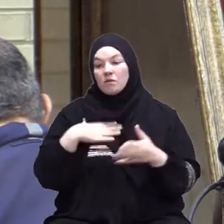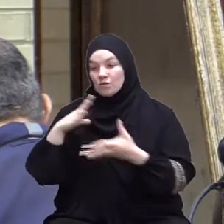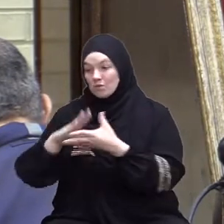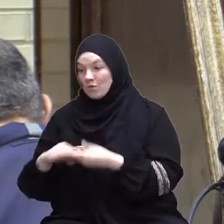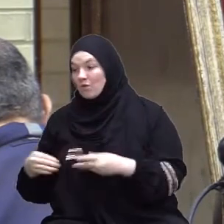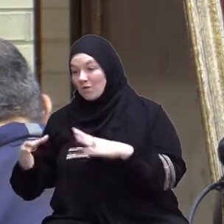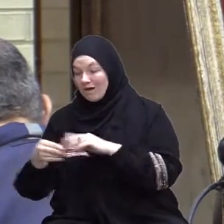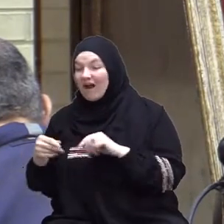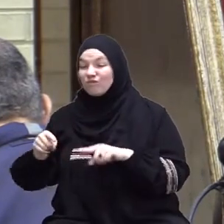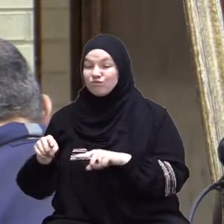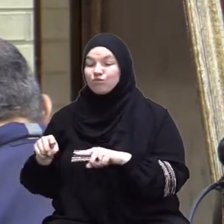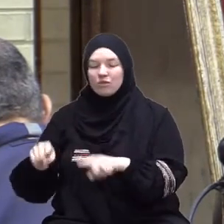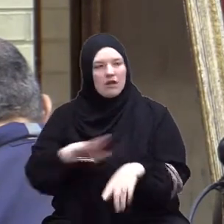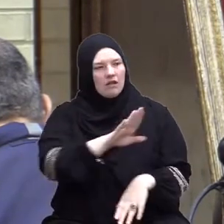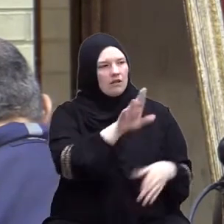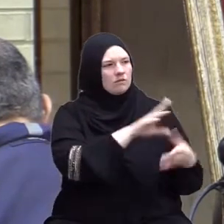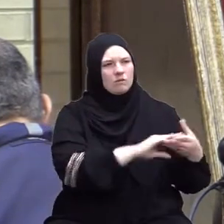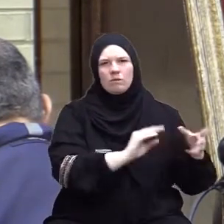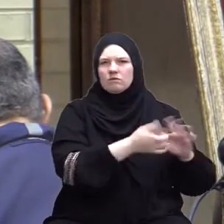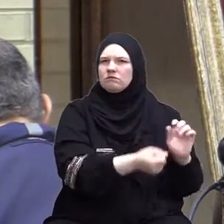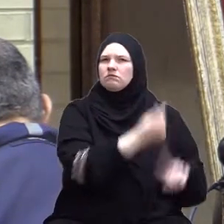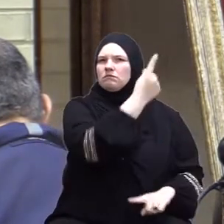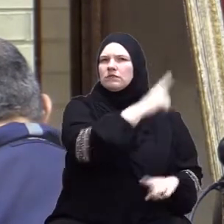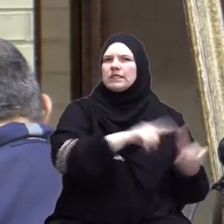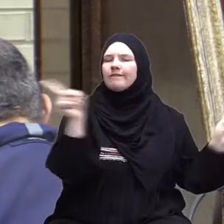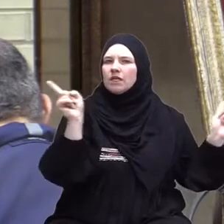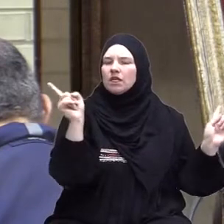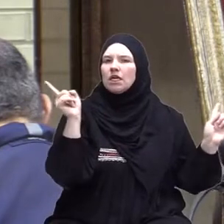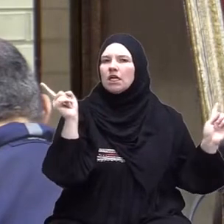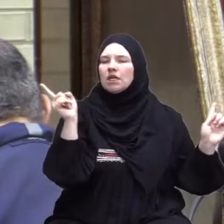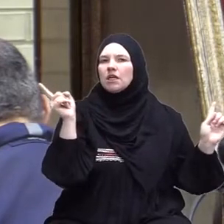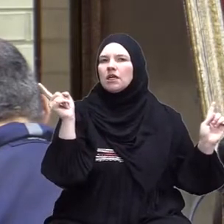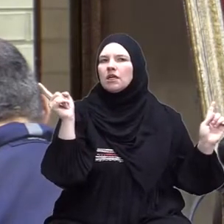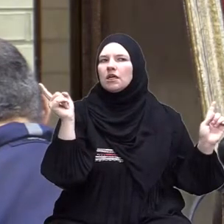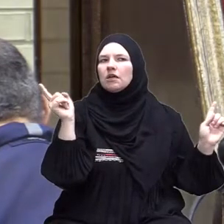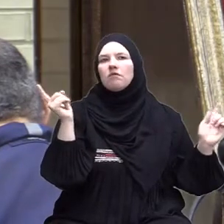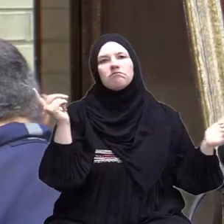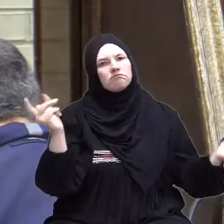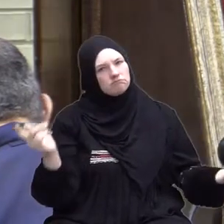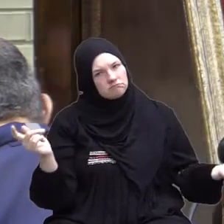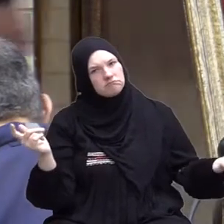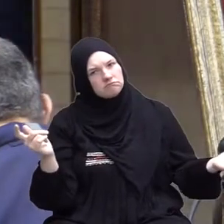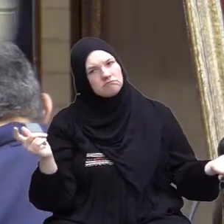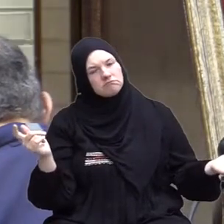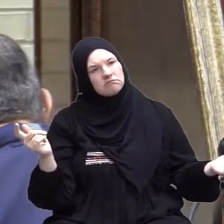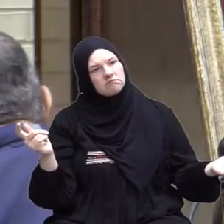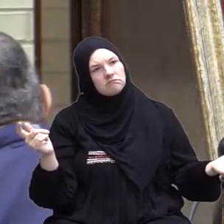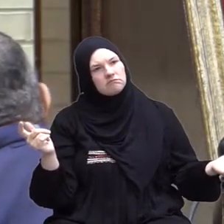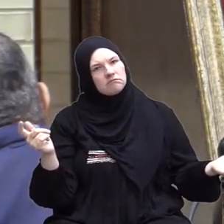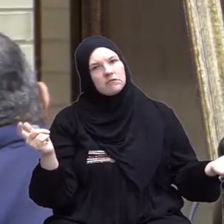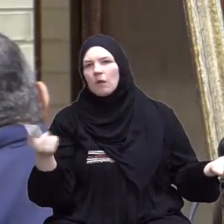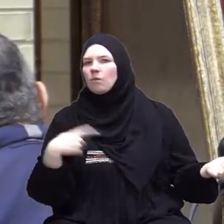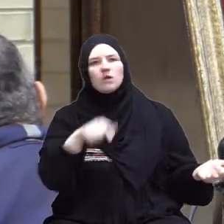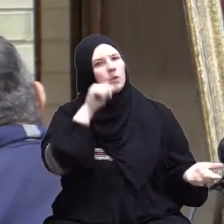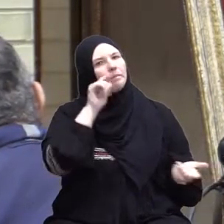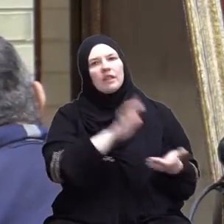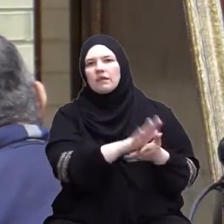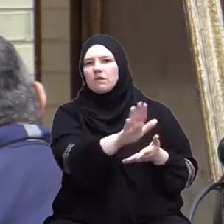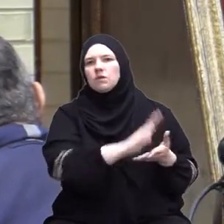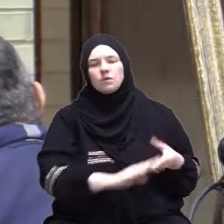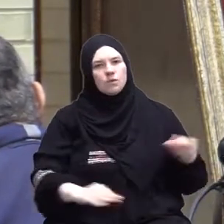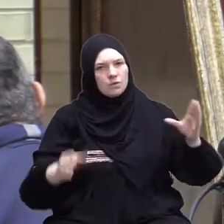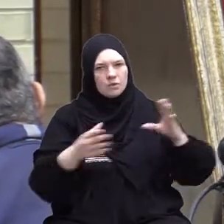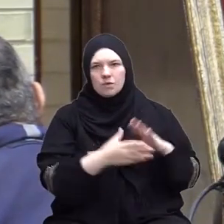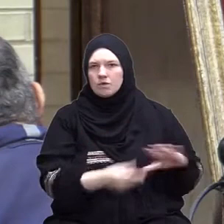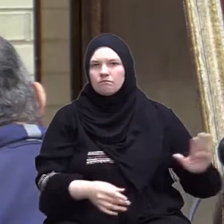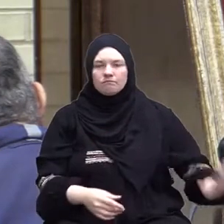our faith and our belief and what we have in the Quran. Those stories ought to be rejected. The parts